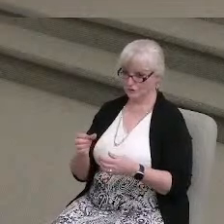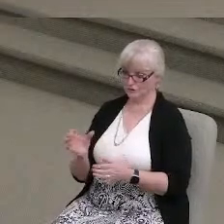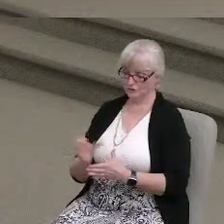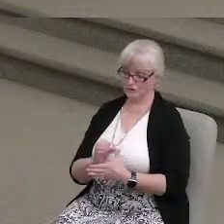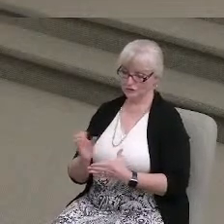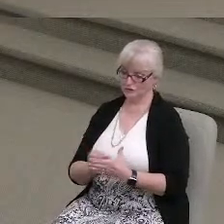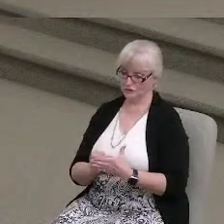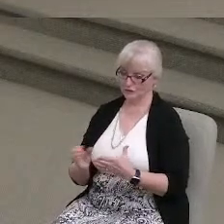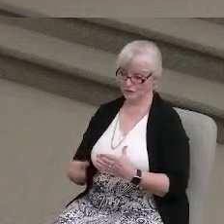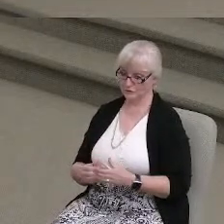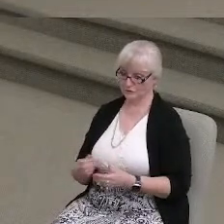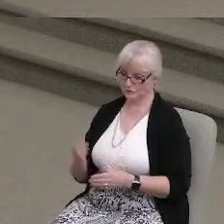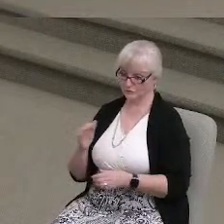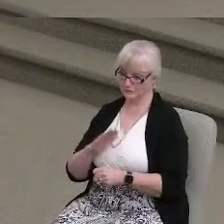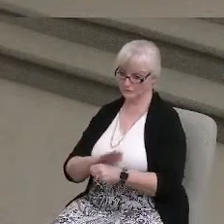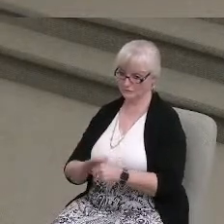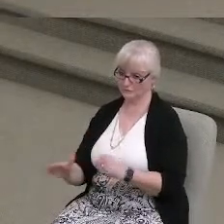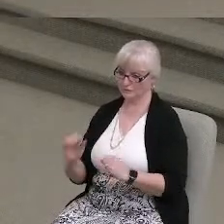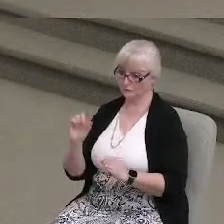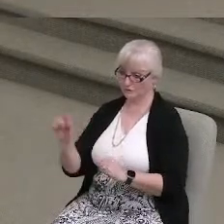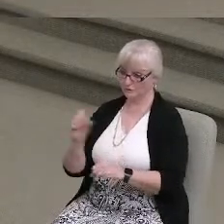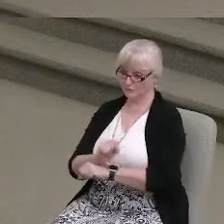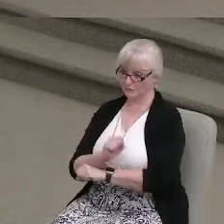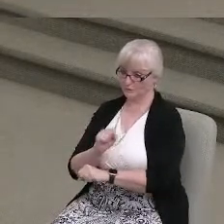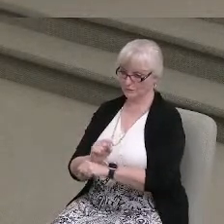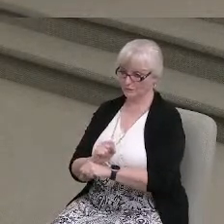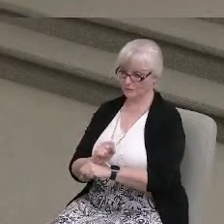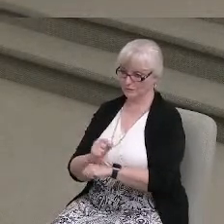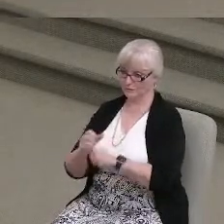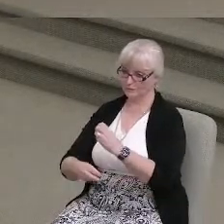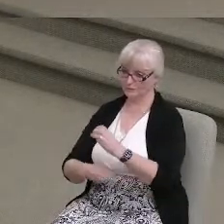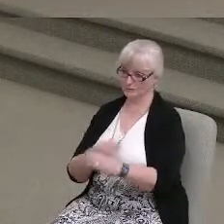this world through the